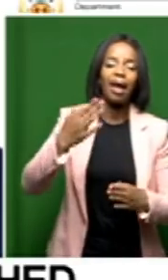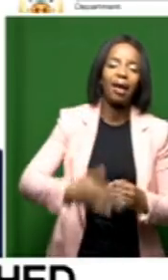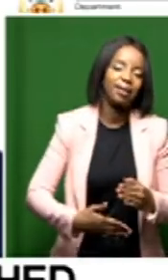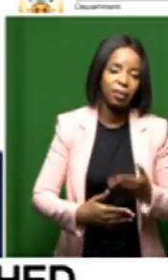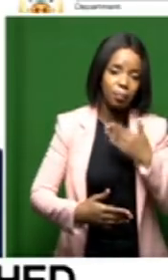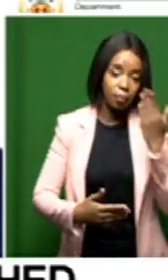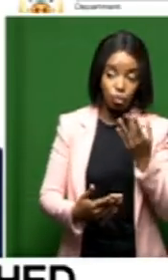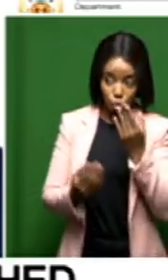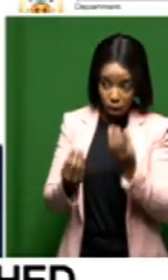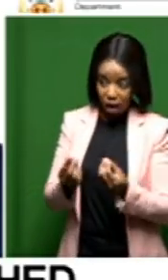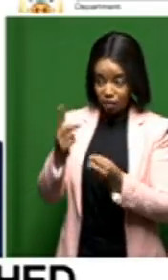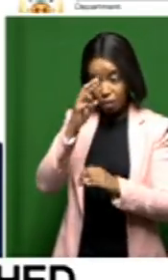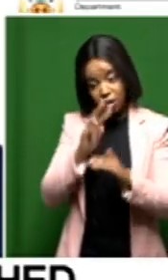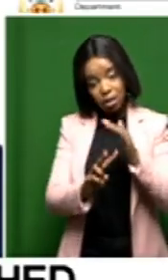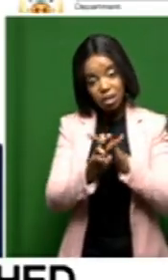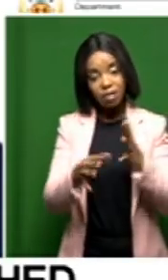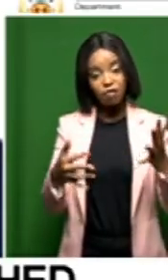predictions for 2022?